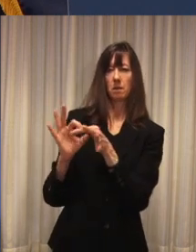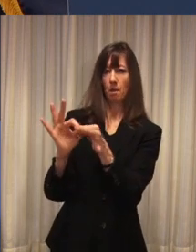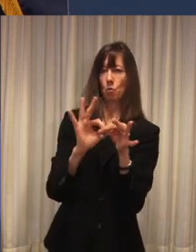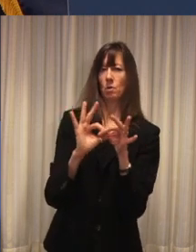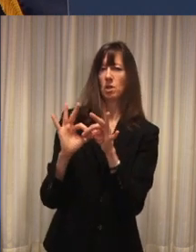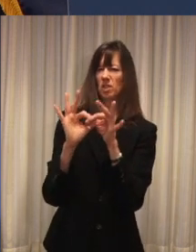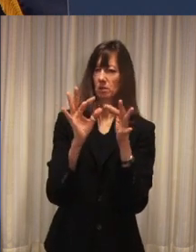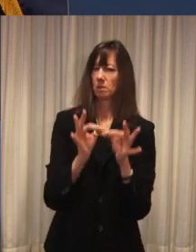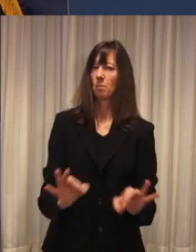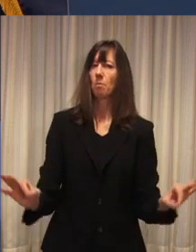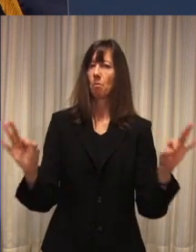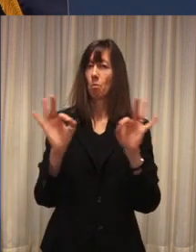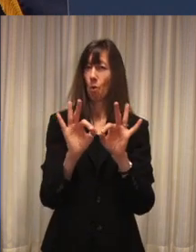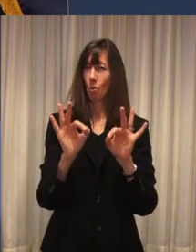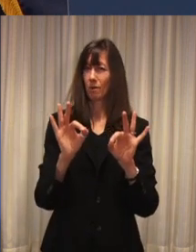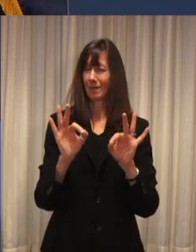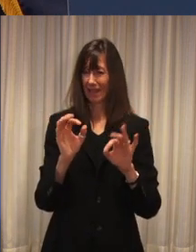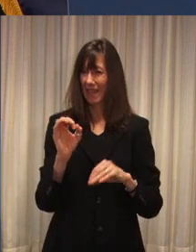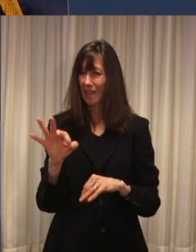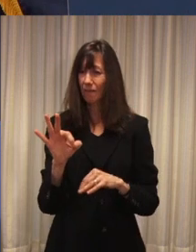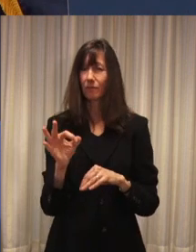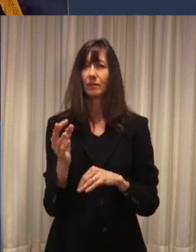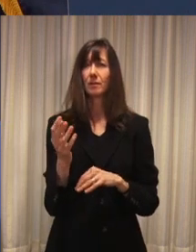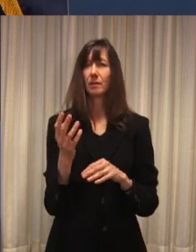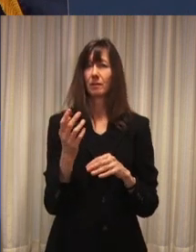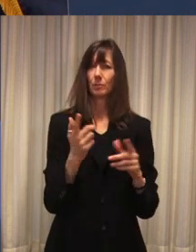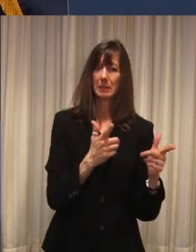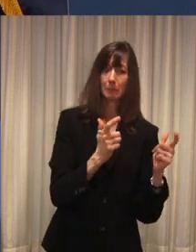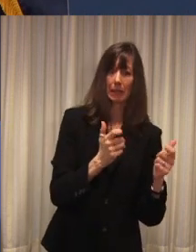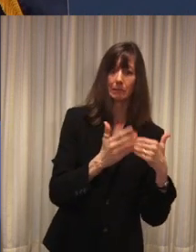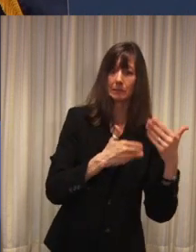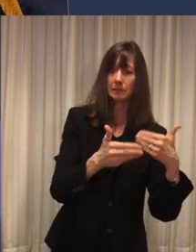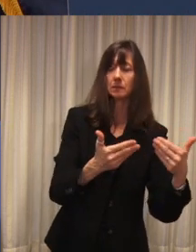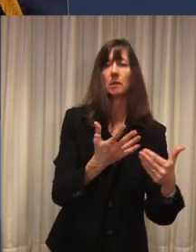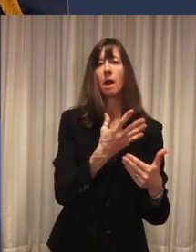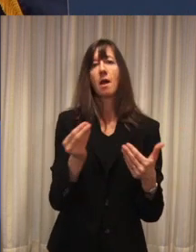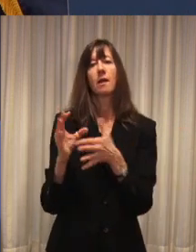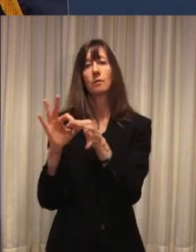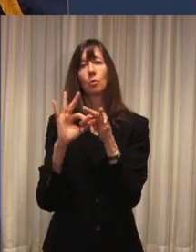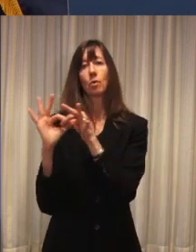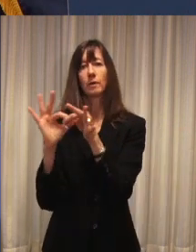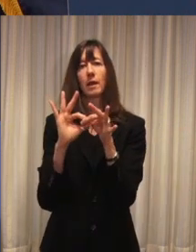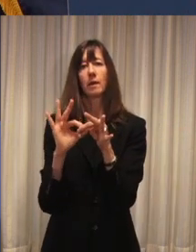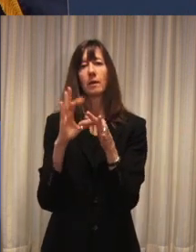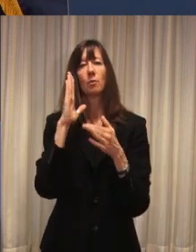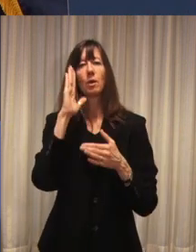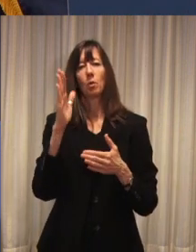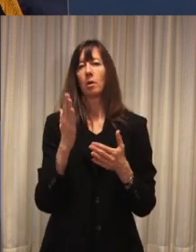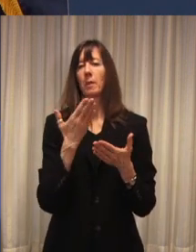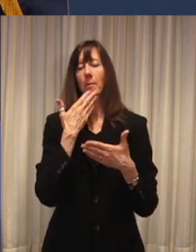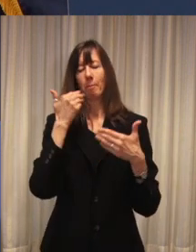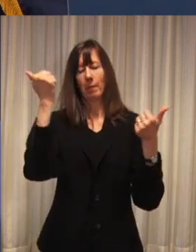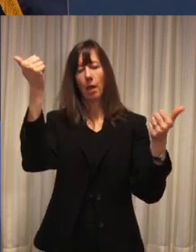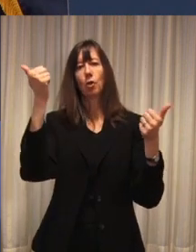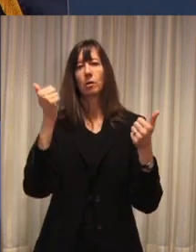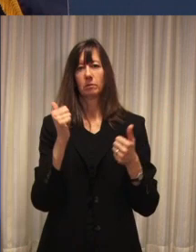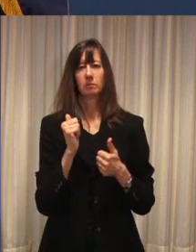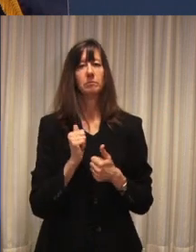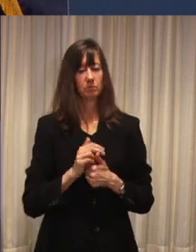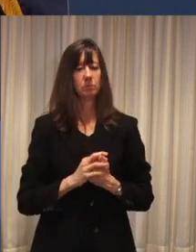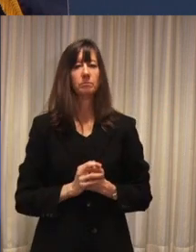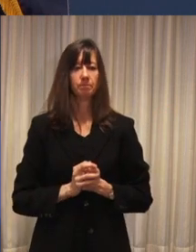that, we can absolutely get out of this as quickly as we can, and we can, I think, emerge better, as I